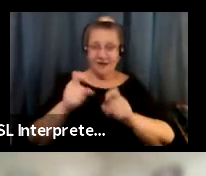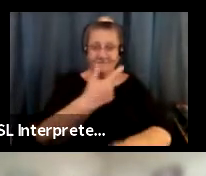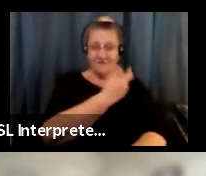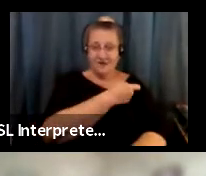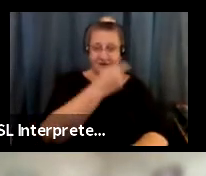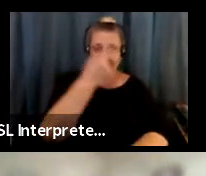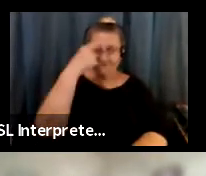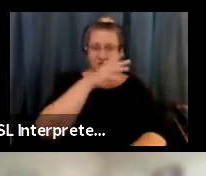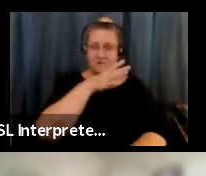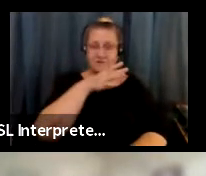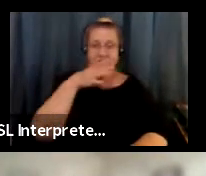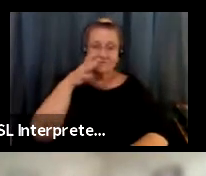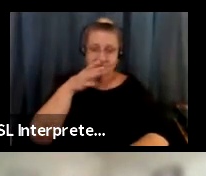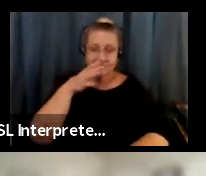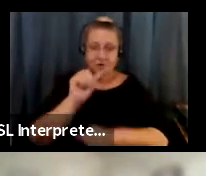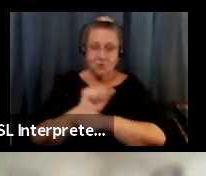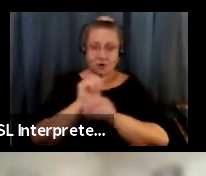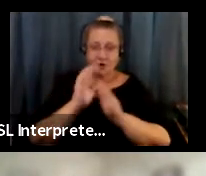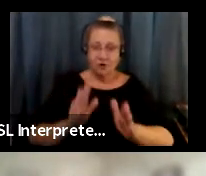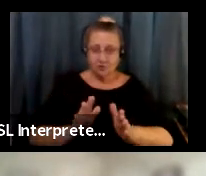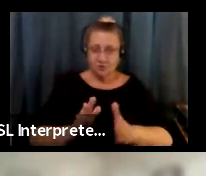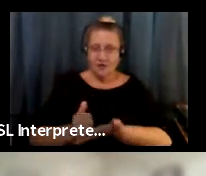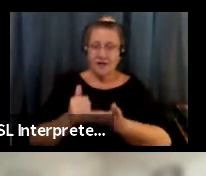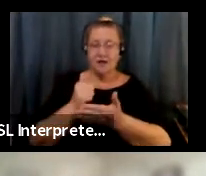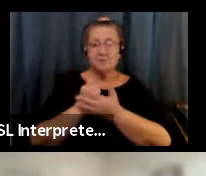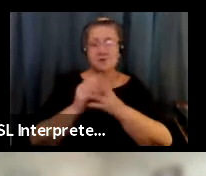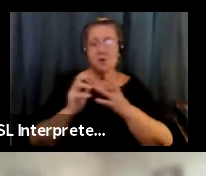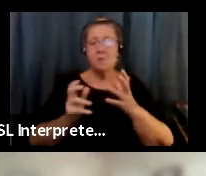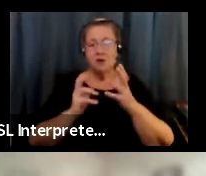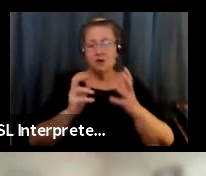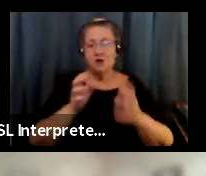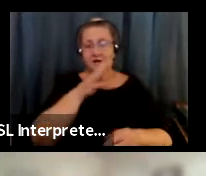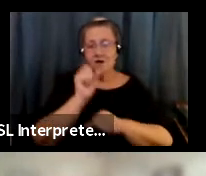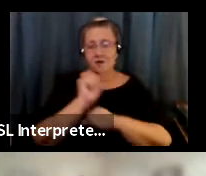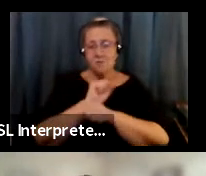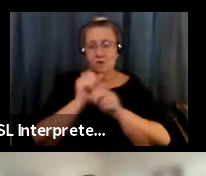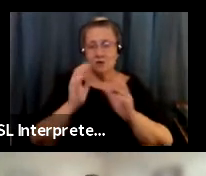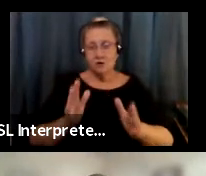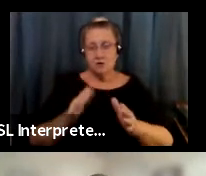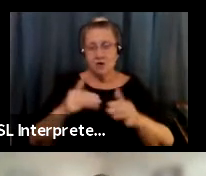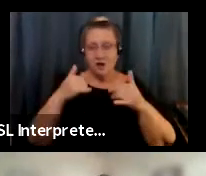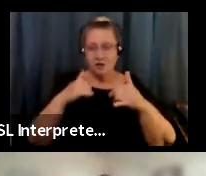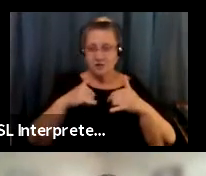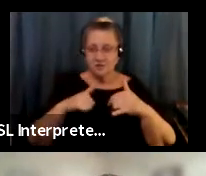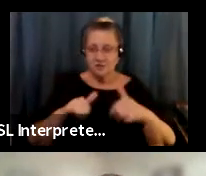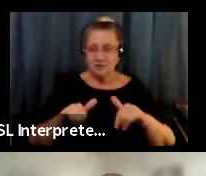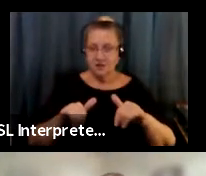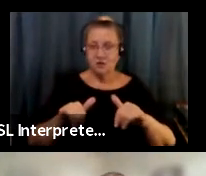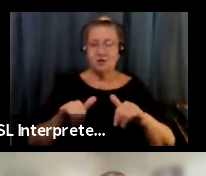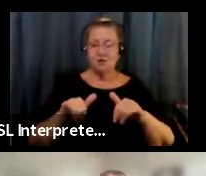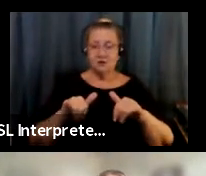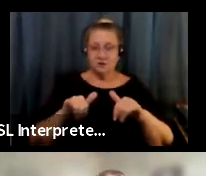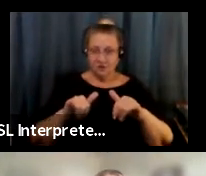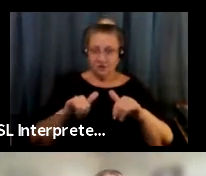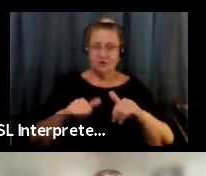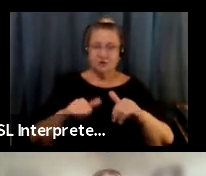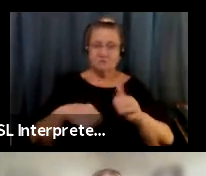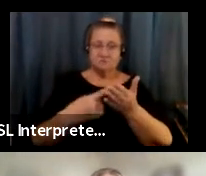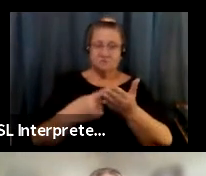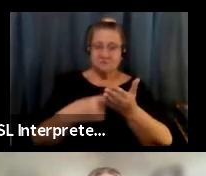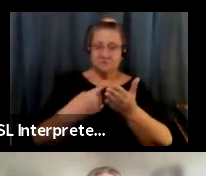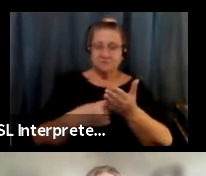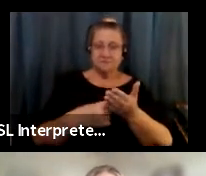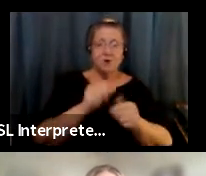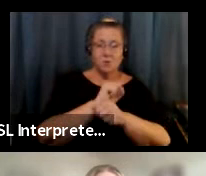ag workers aided mobile vaccine efforts. Farm workers are still citing the fear of losing work days due to side effects, as